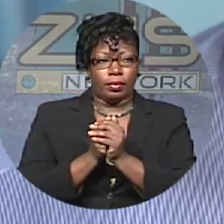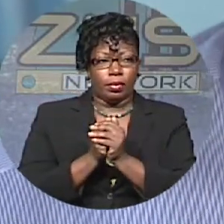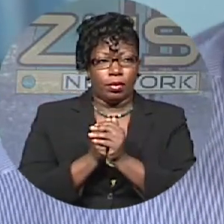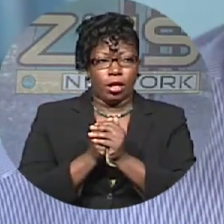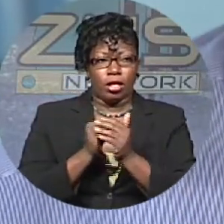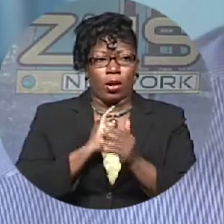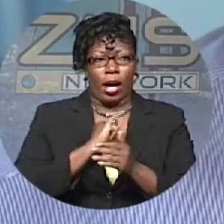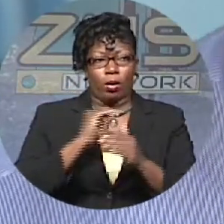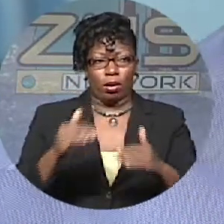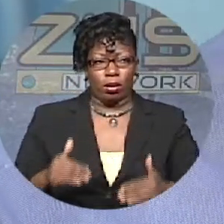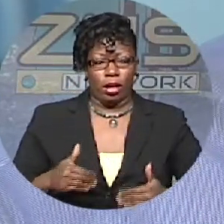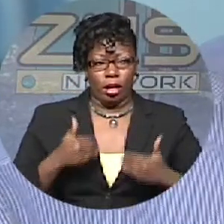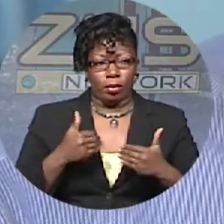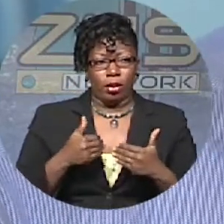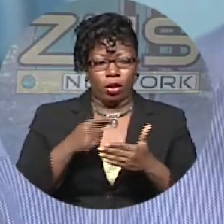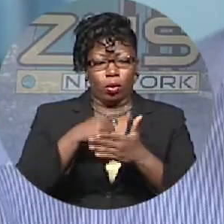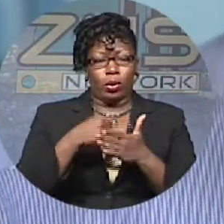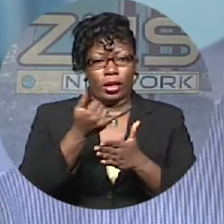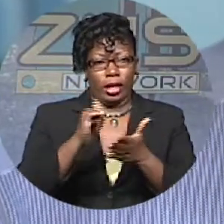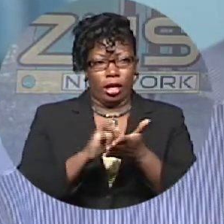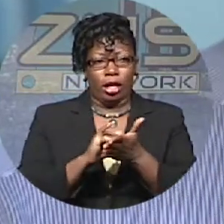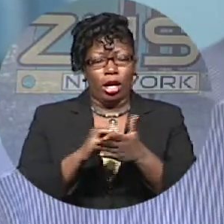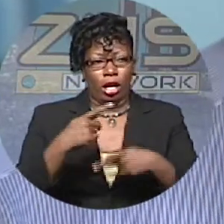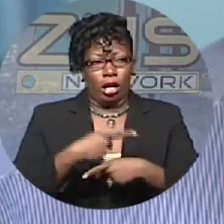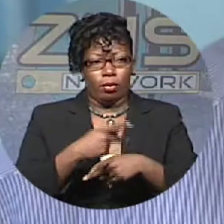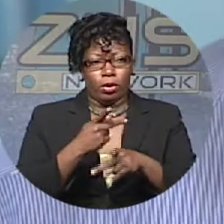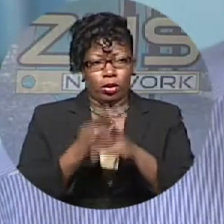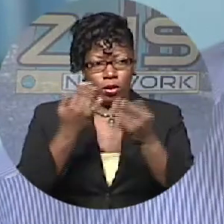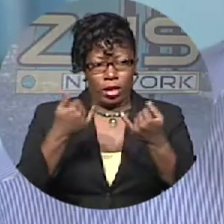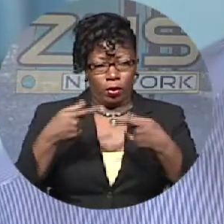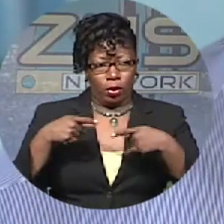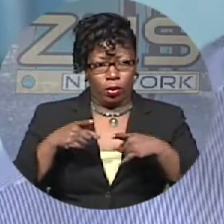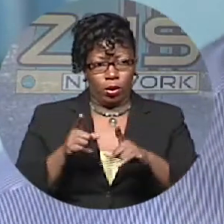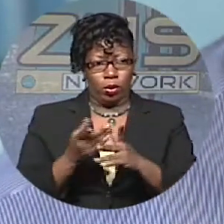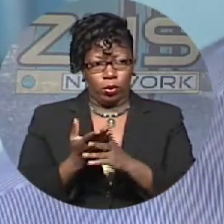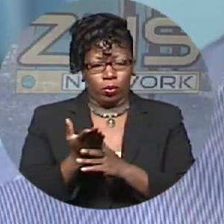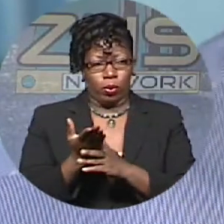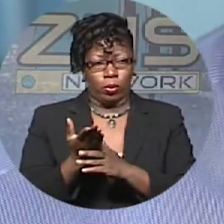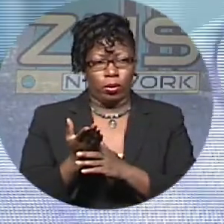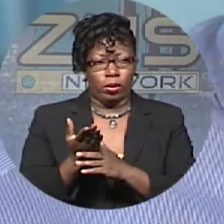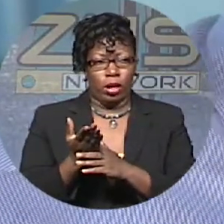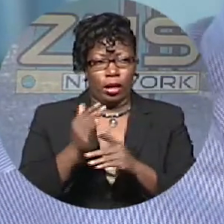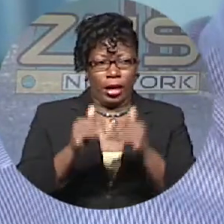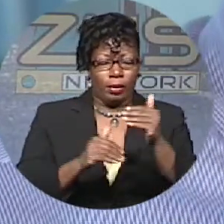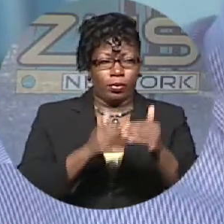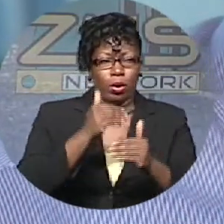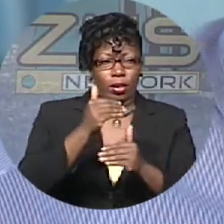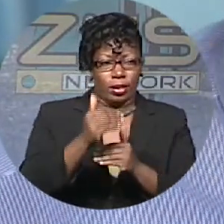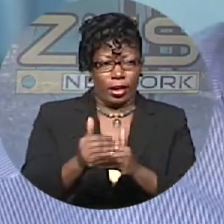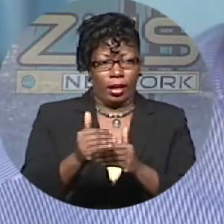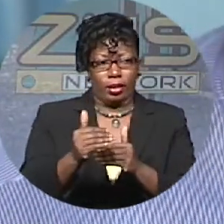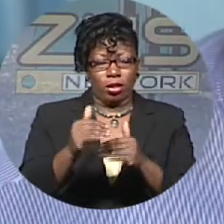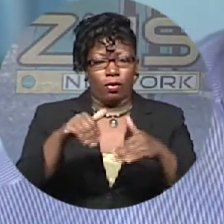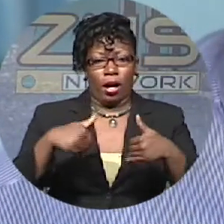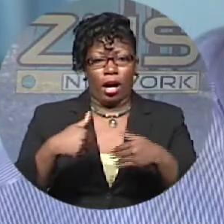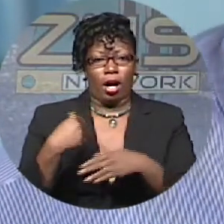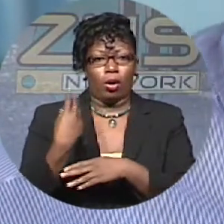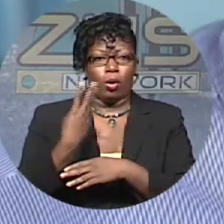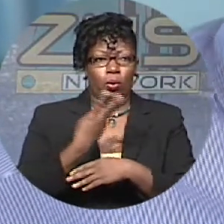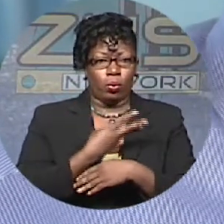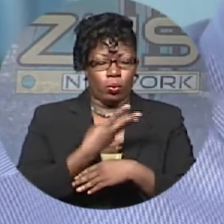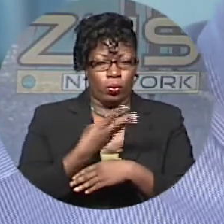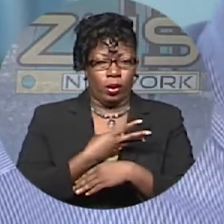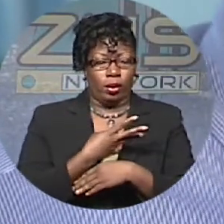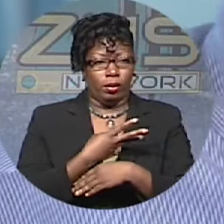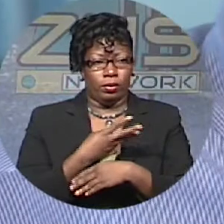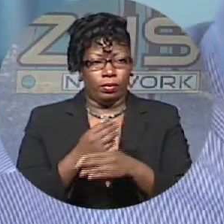was very pleased at what they produced. And we're now going through the process of determining how we